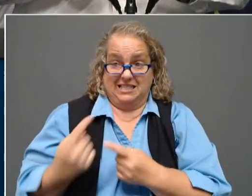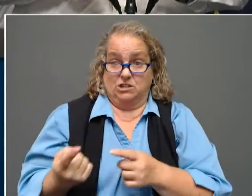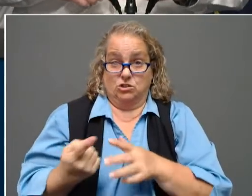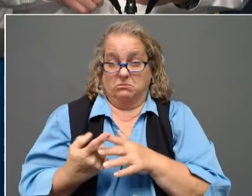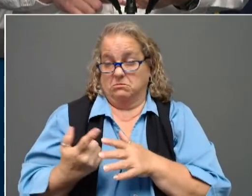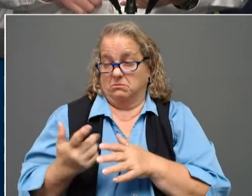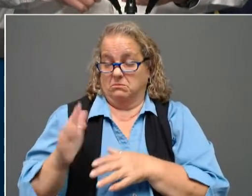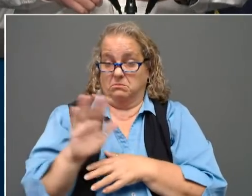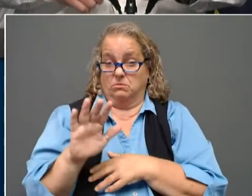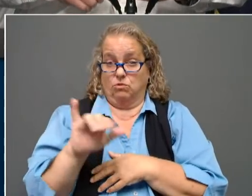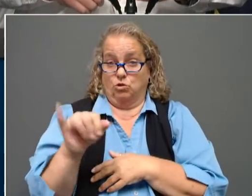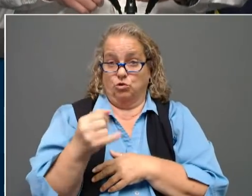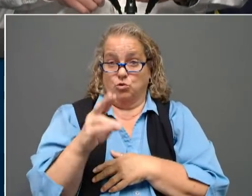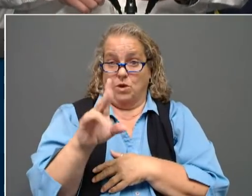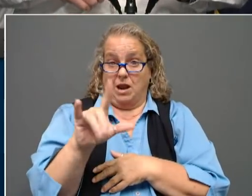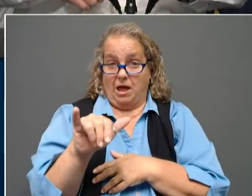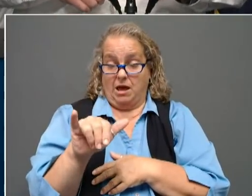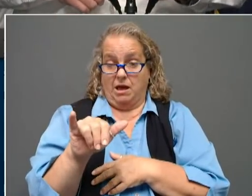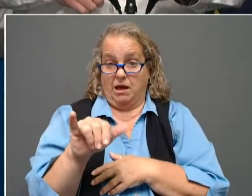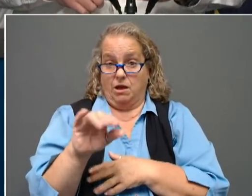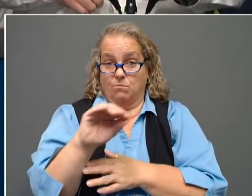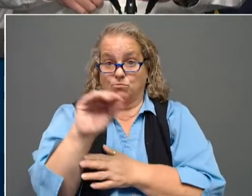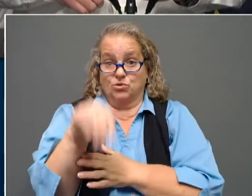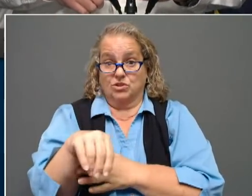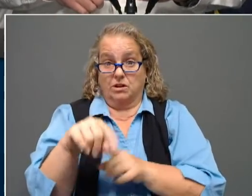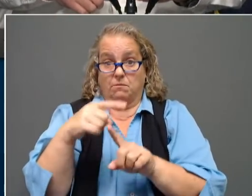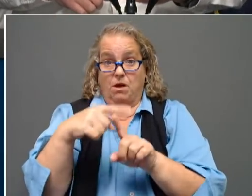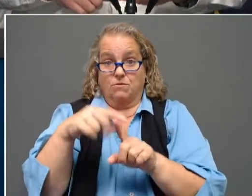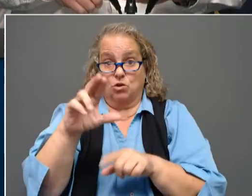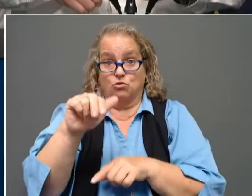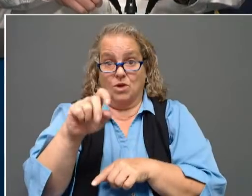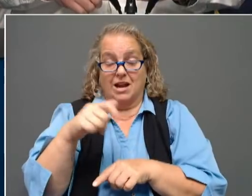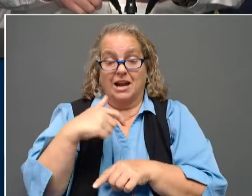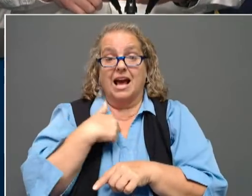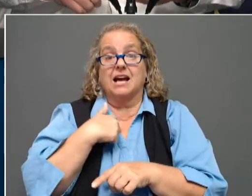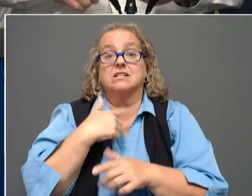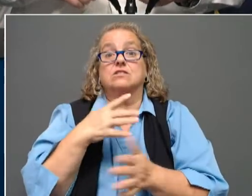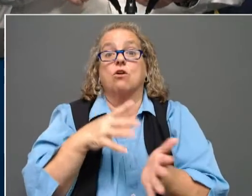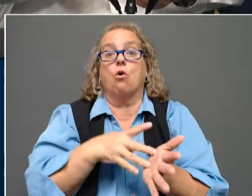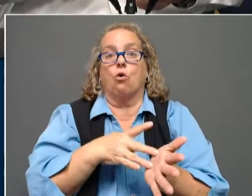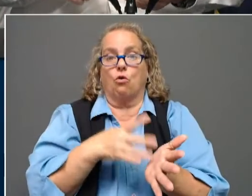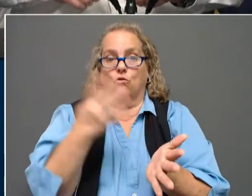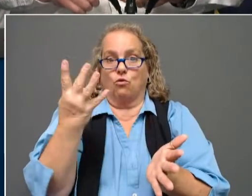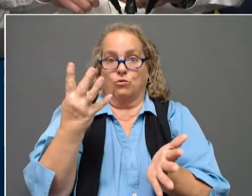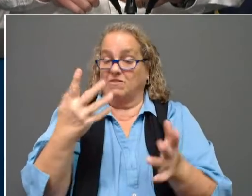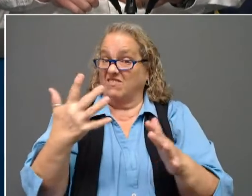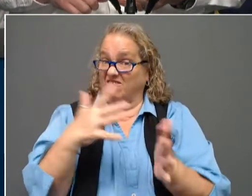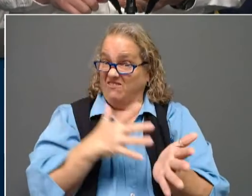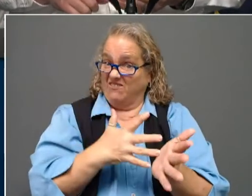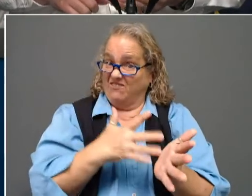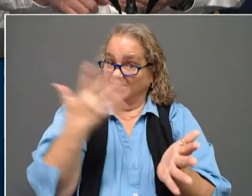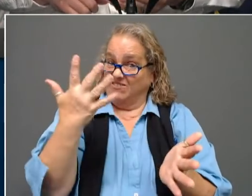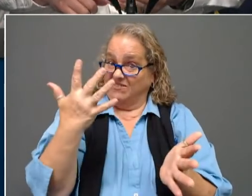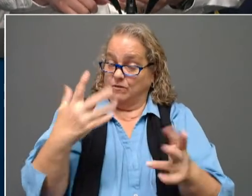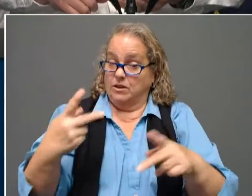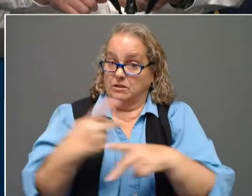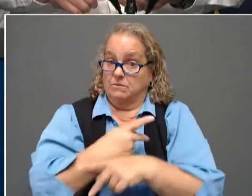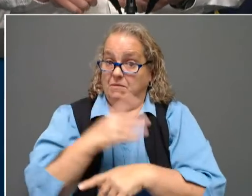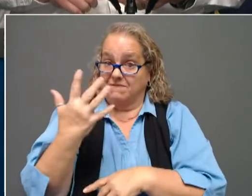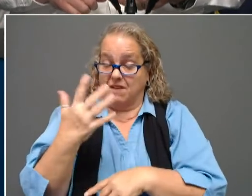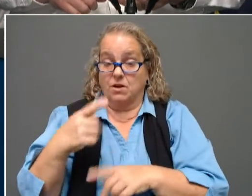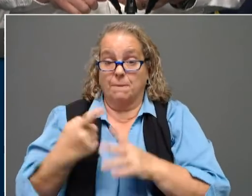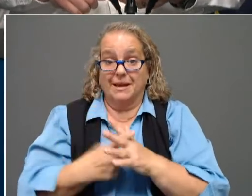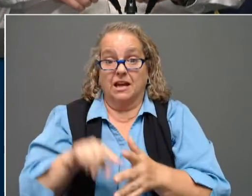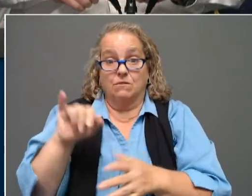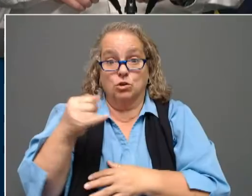the positivity rate has roughly quintupled, multiplied by a factor of 5. From the beginning of July, the number of cases